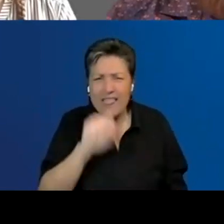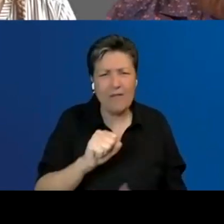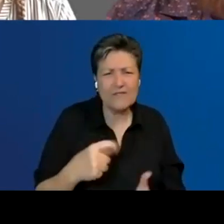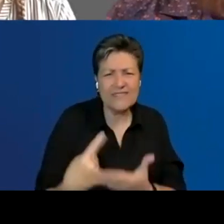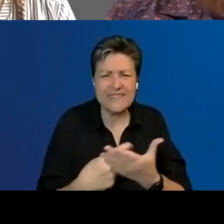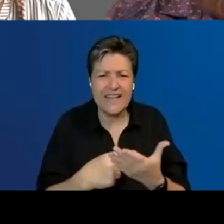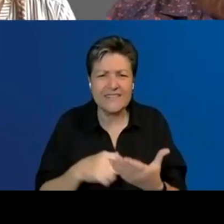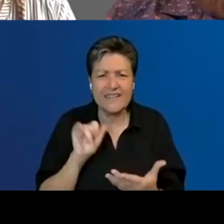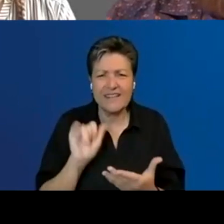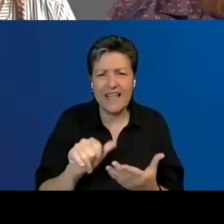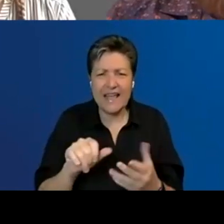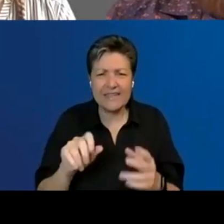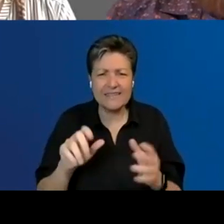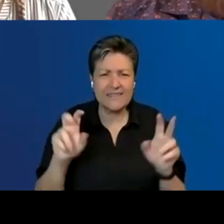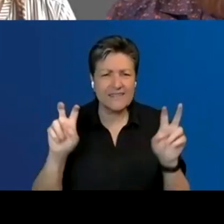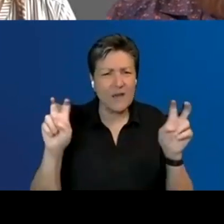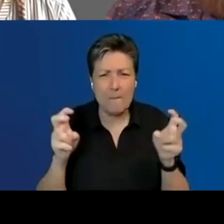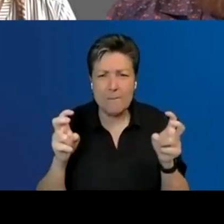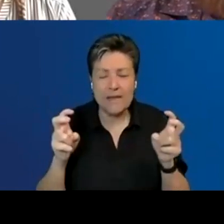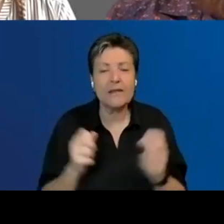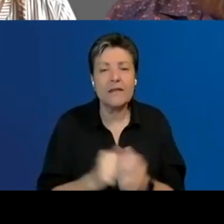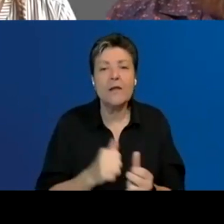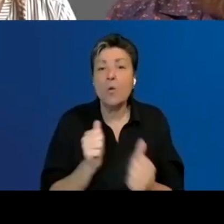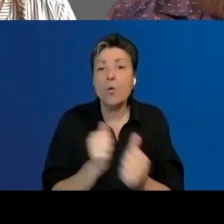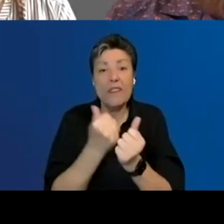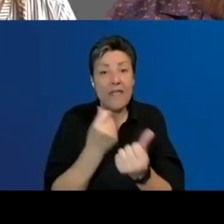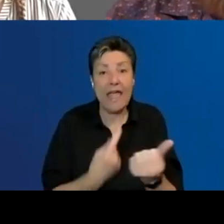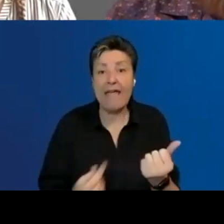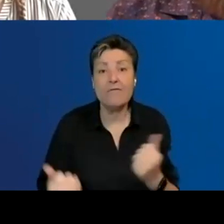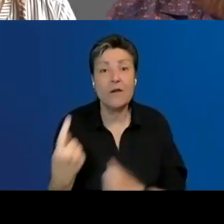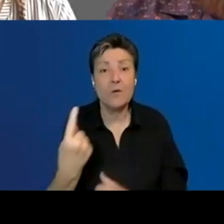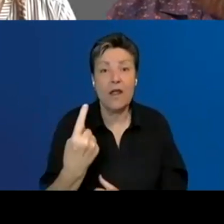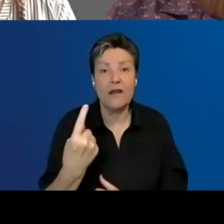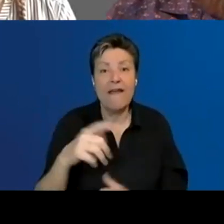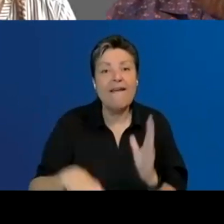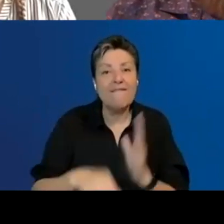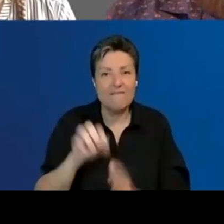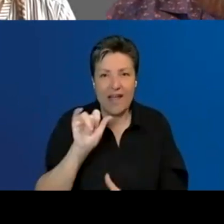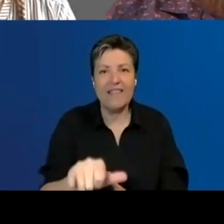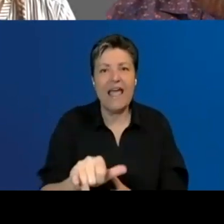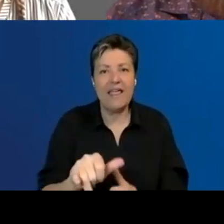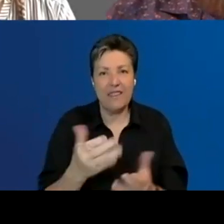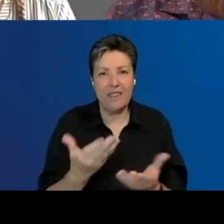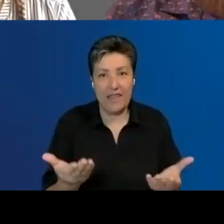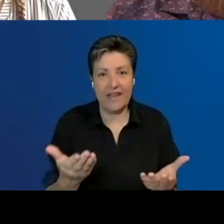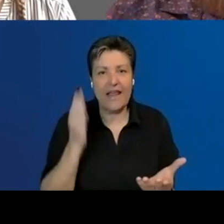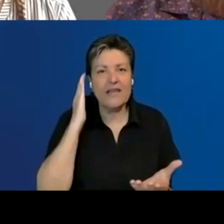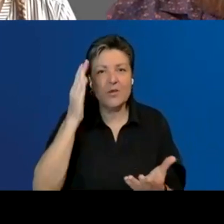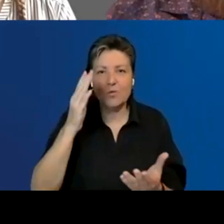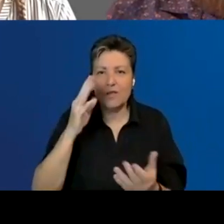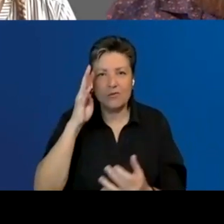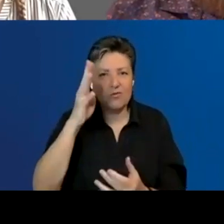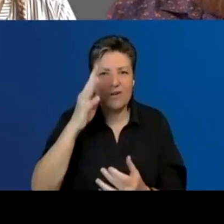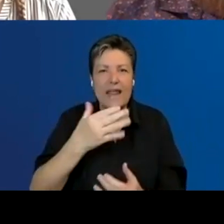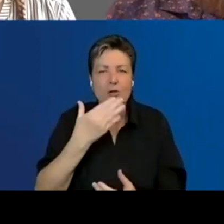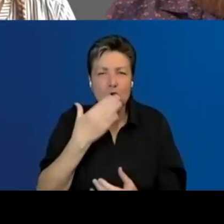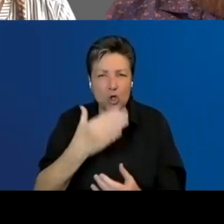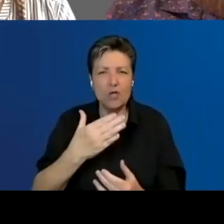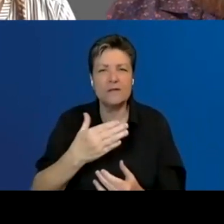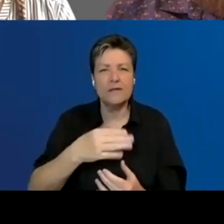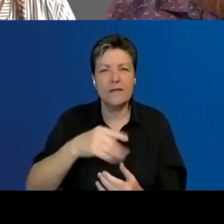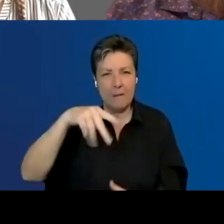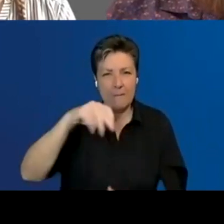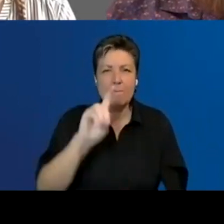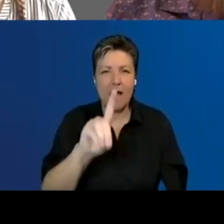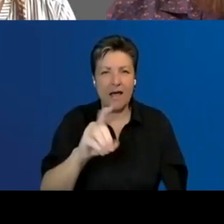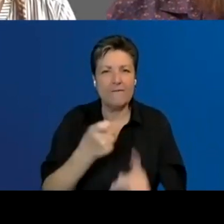with anybody, everybody. Find that thing, and then you'll be able to make a good podcast about it. So we've got a couple questions from the